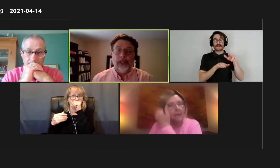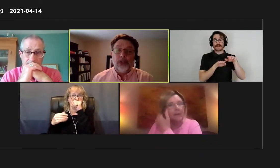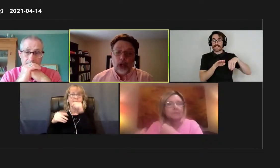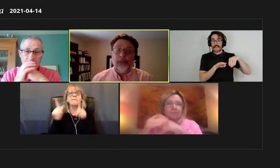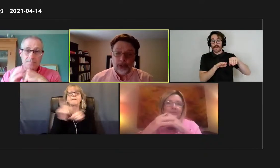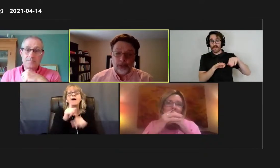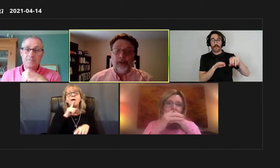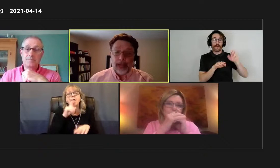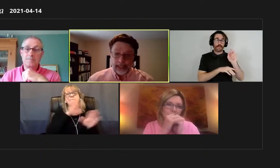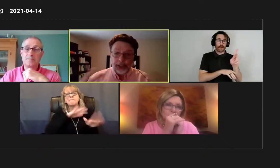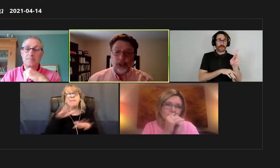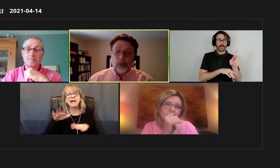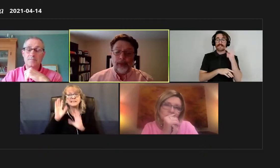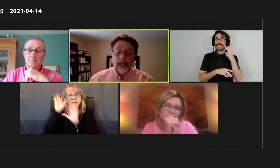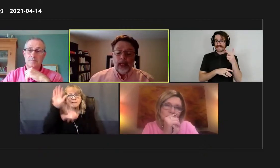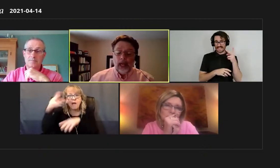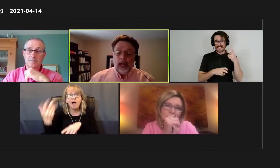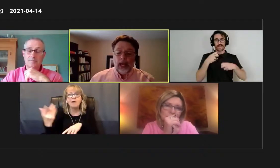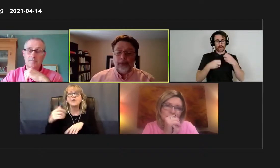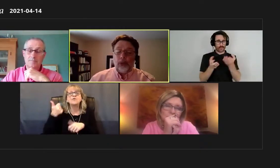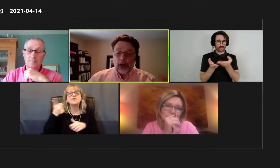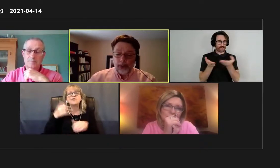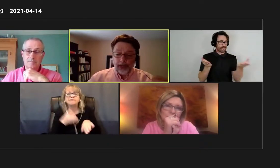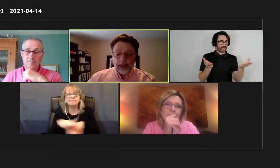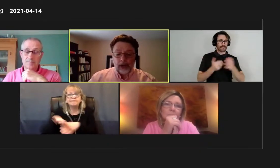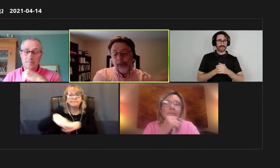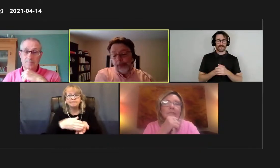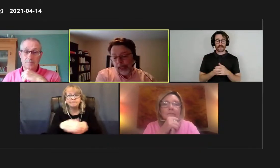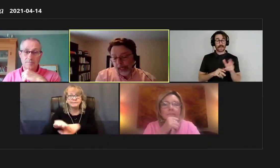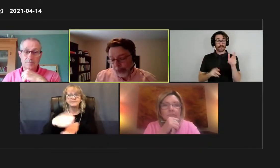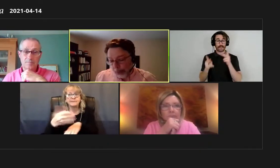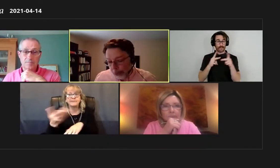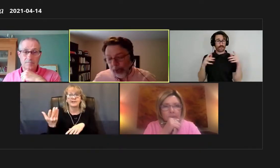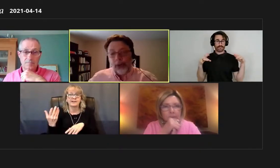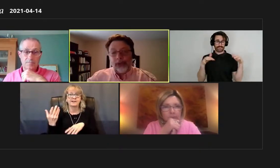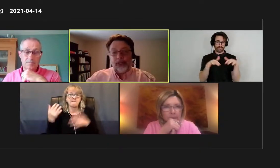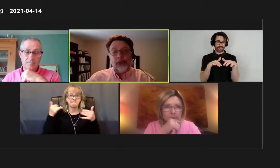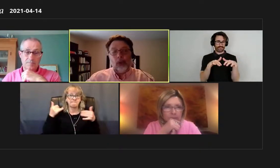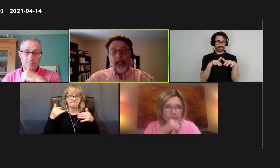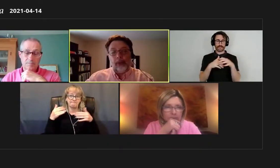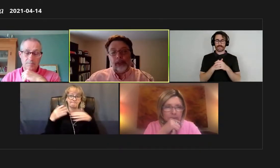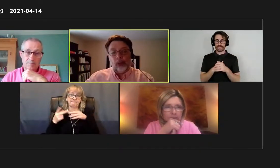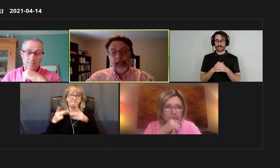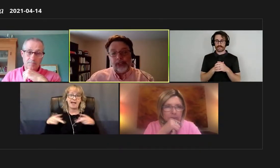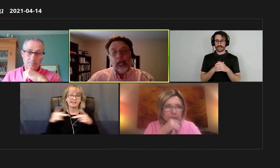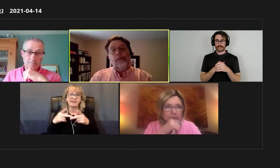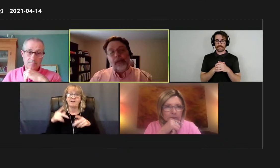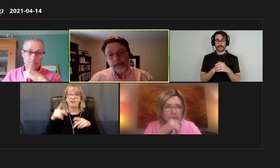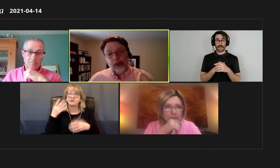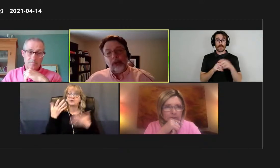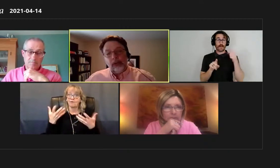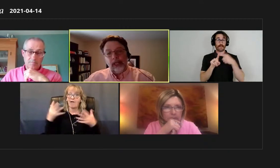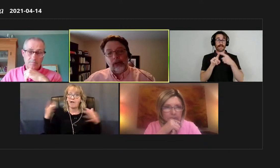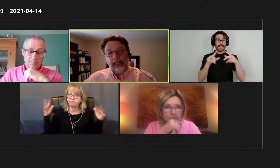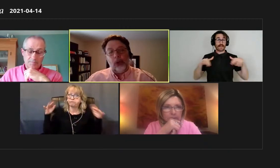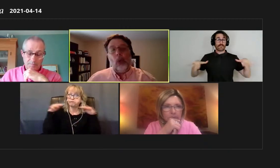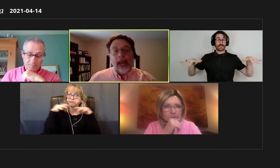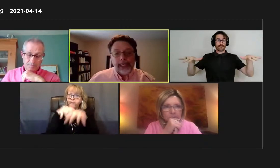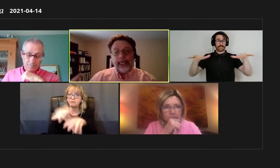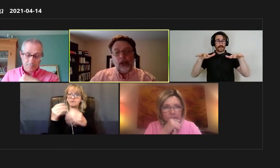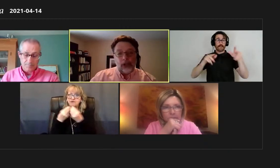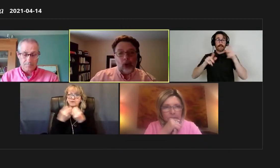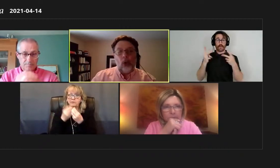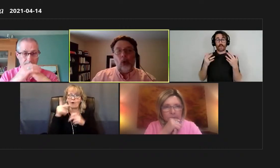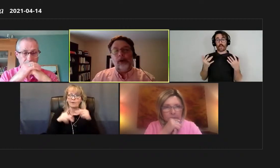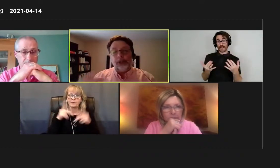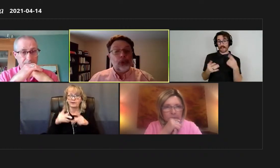to the top in terms we've had issues with the crowding there. And then in the perimeter, similar to what we had with the rinks, people, you know, either waiting to get